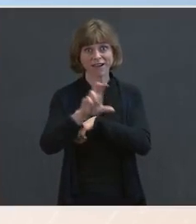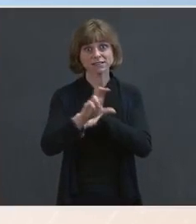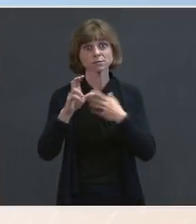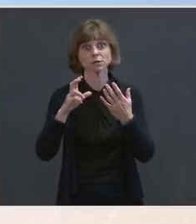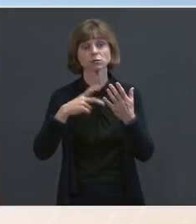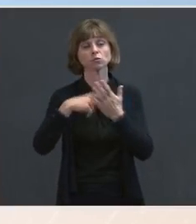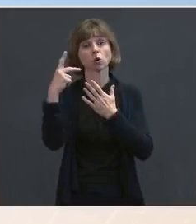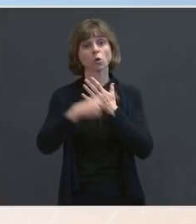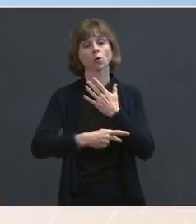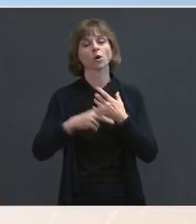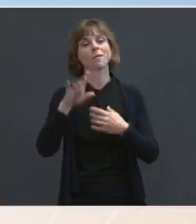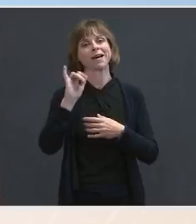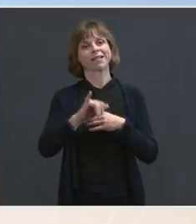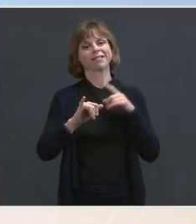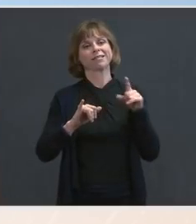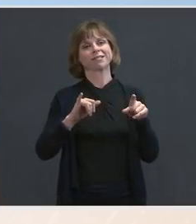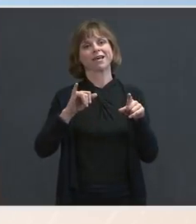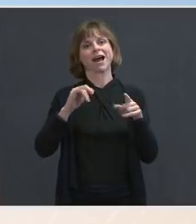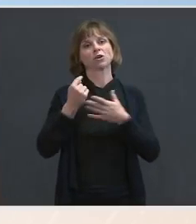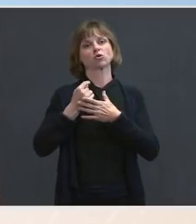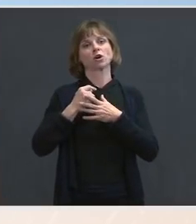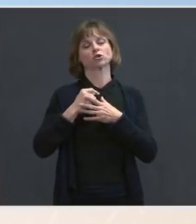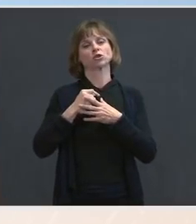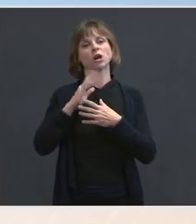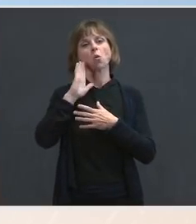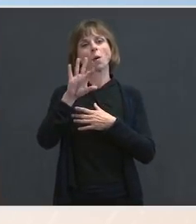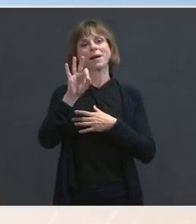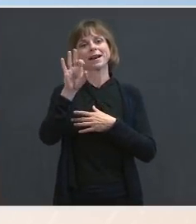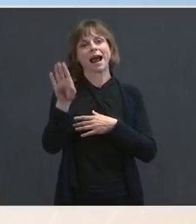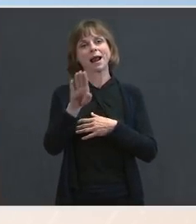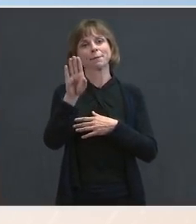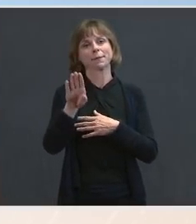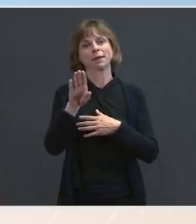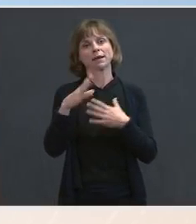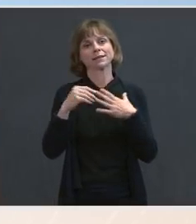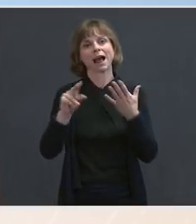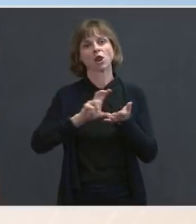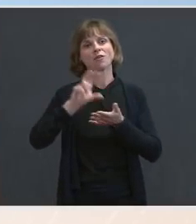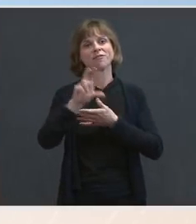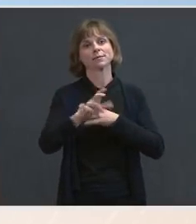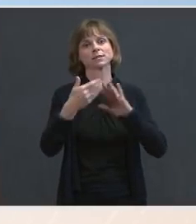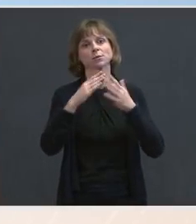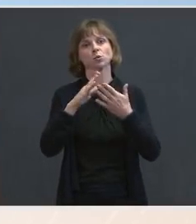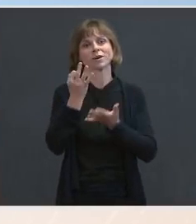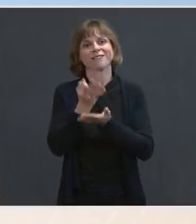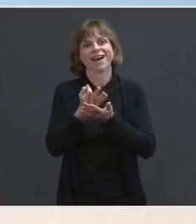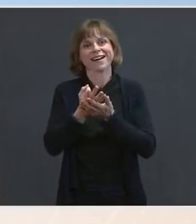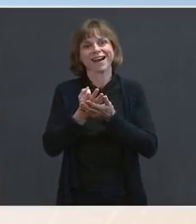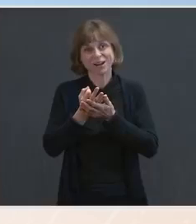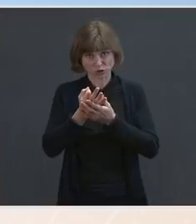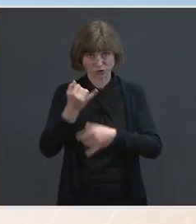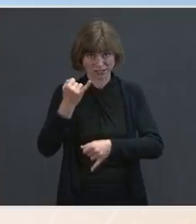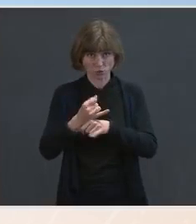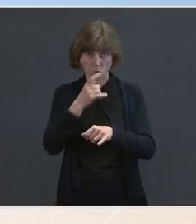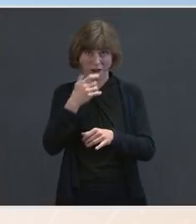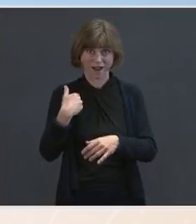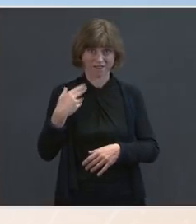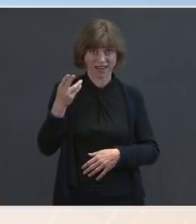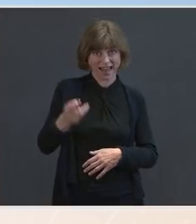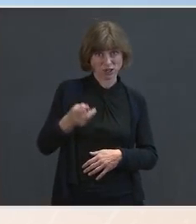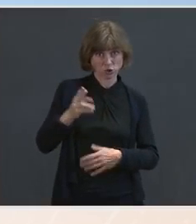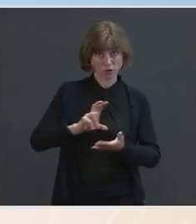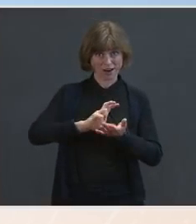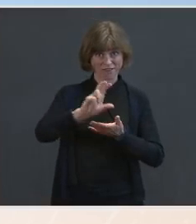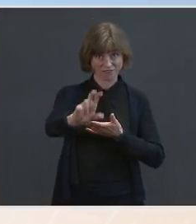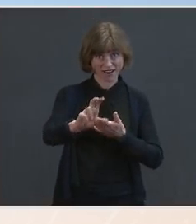Through this program, Treasury will make a $9 billion investment in community financial institutions that have a track record in investing